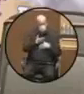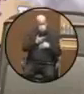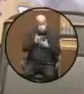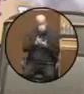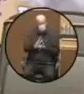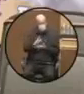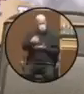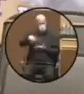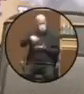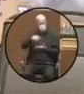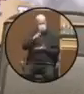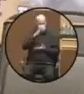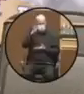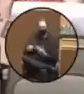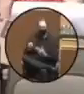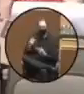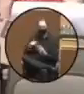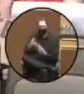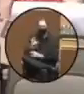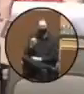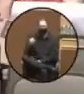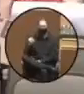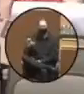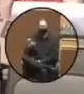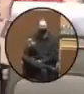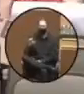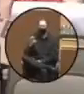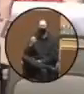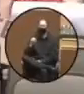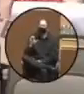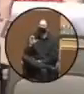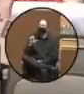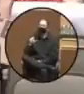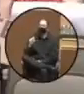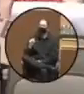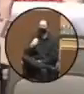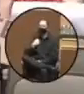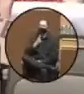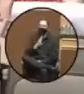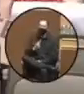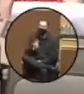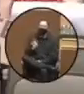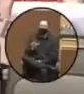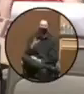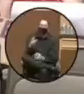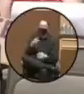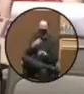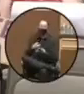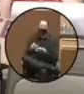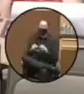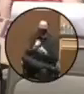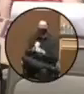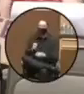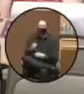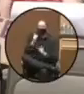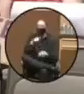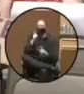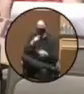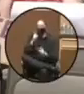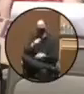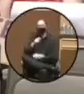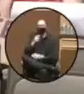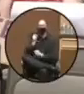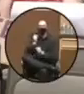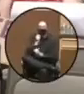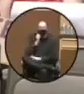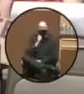as parents to choose. My 7-year-old has had a very rough year in 1st grade this year. He cried every day on the